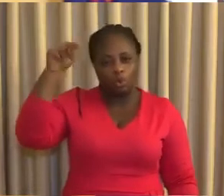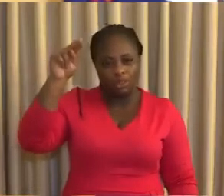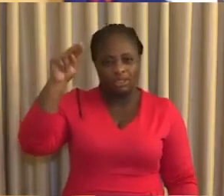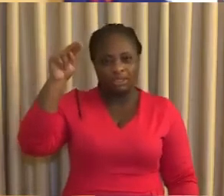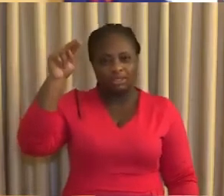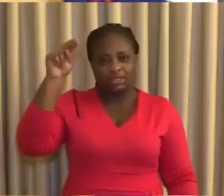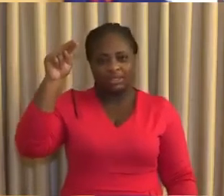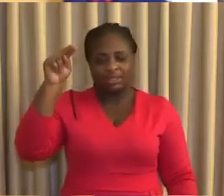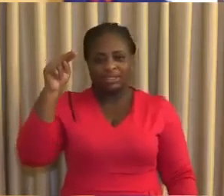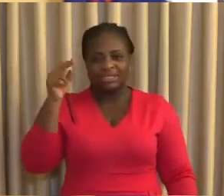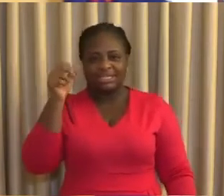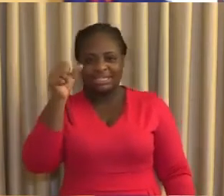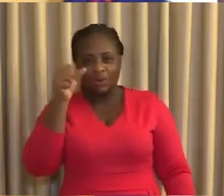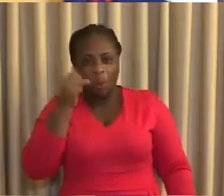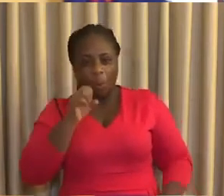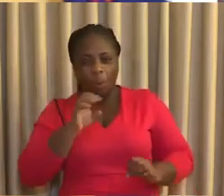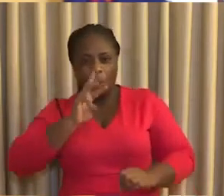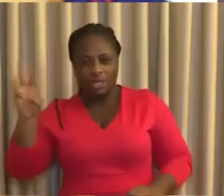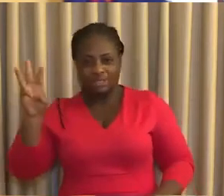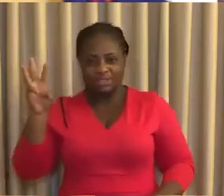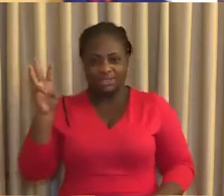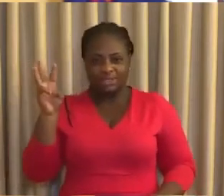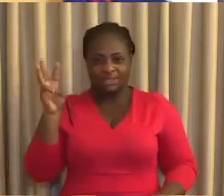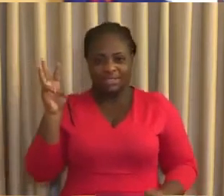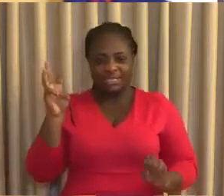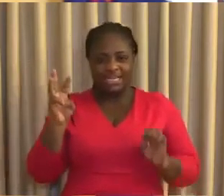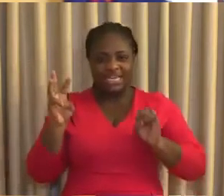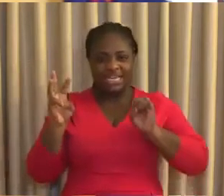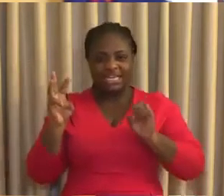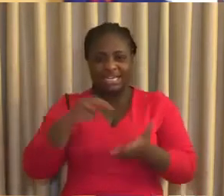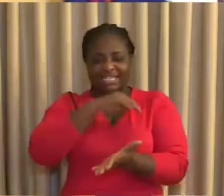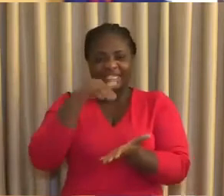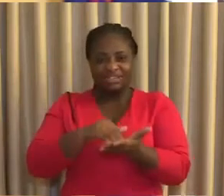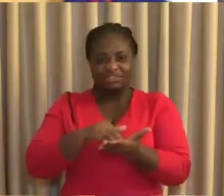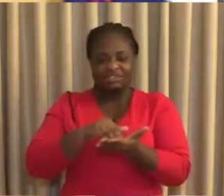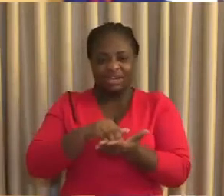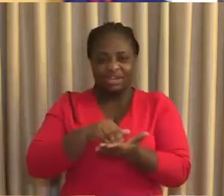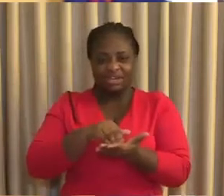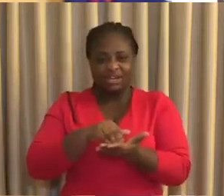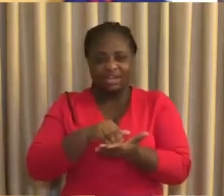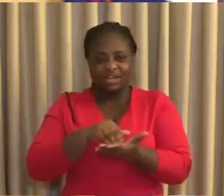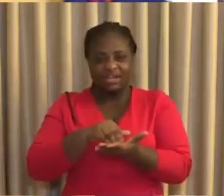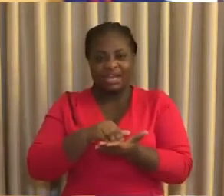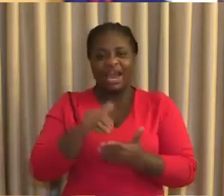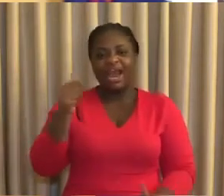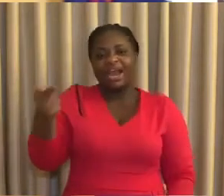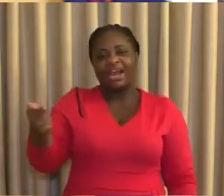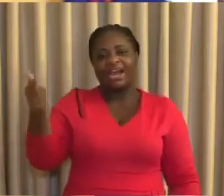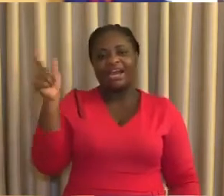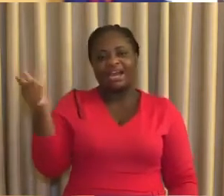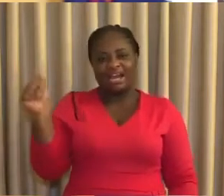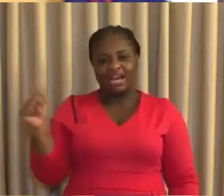West Municipality, Ayawaso Central Municipality, Gan West Municipality, Gan